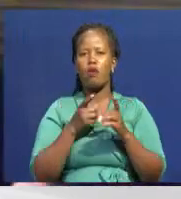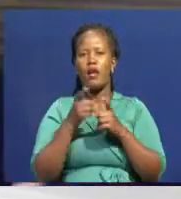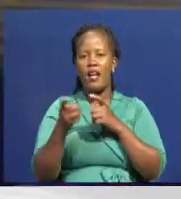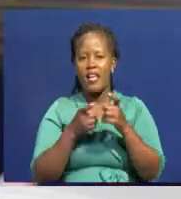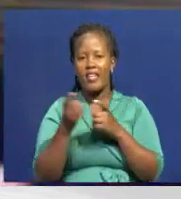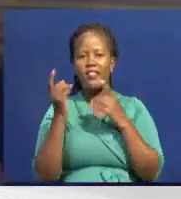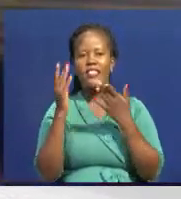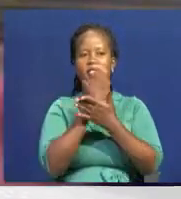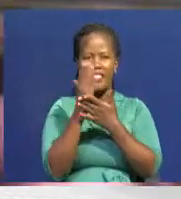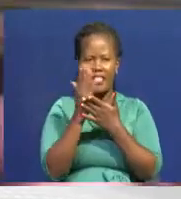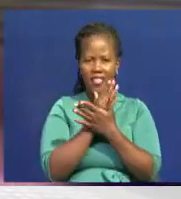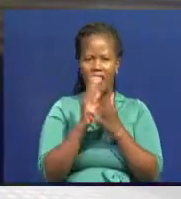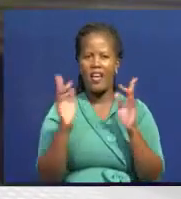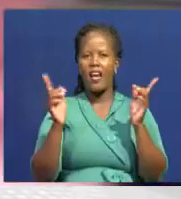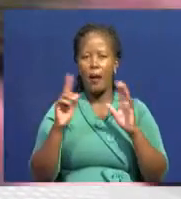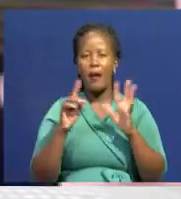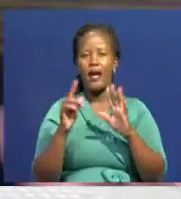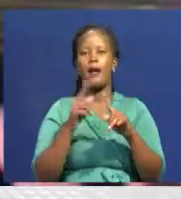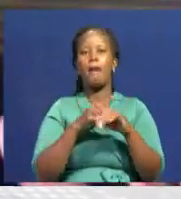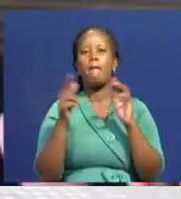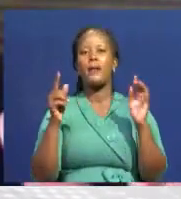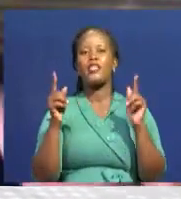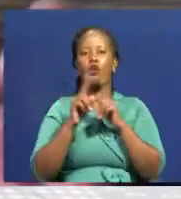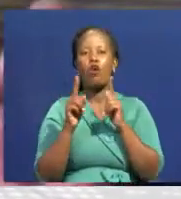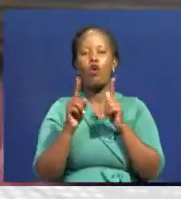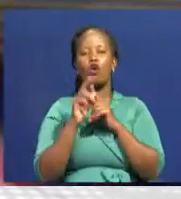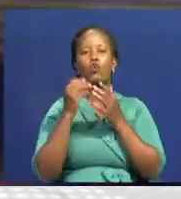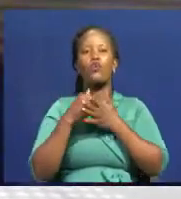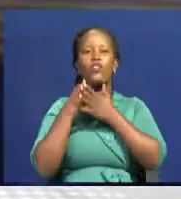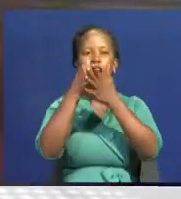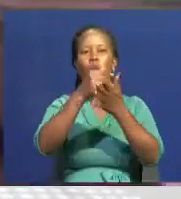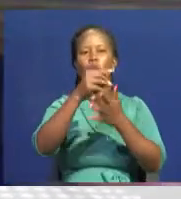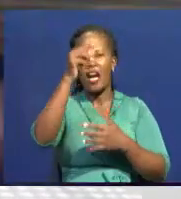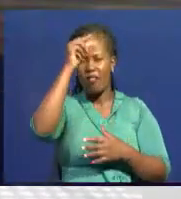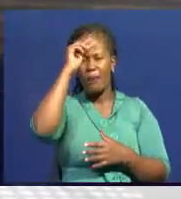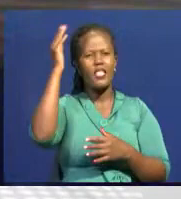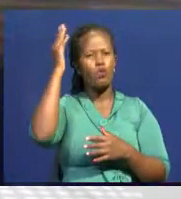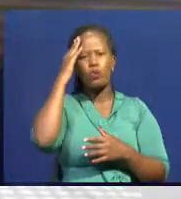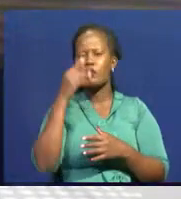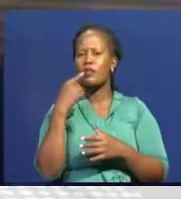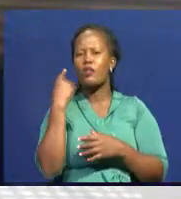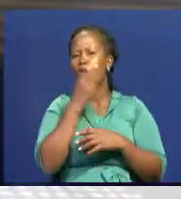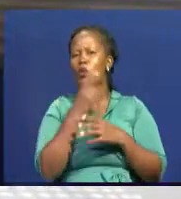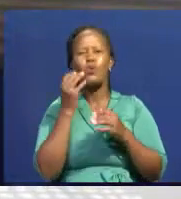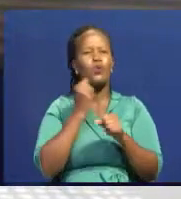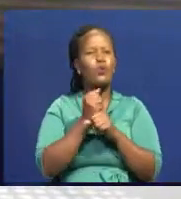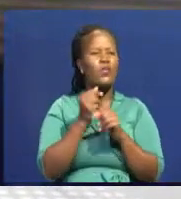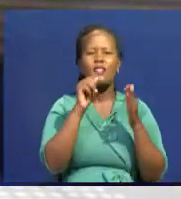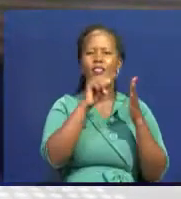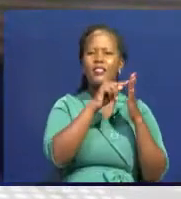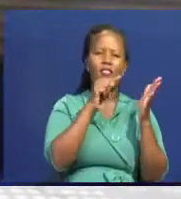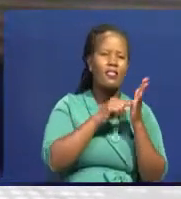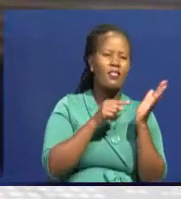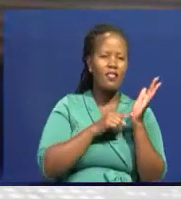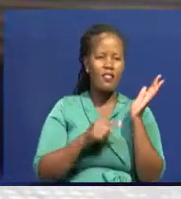regulate the industry, but will also enable the government to know who is doing what, so that